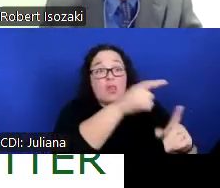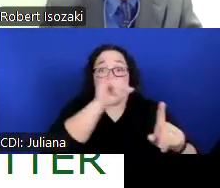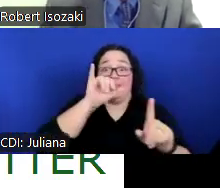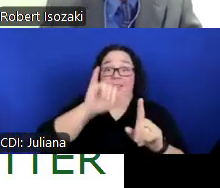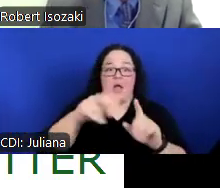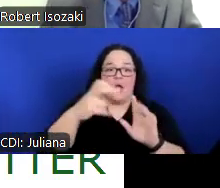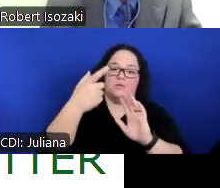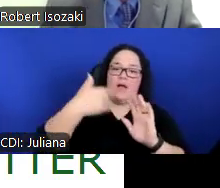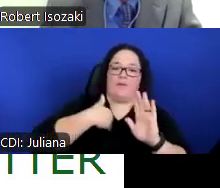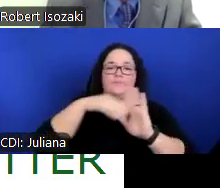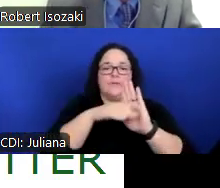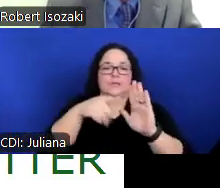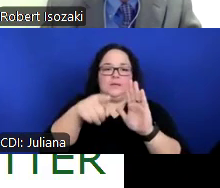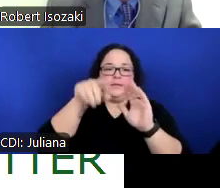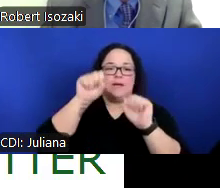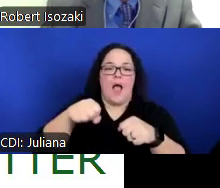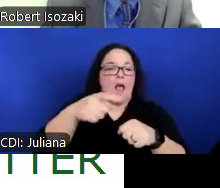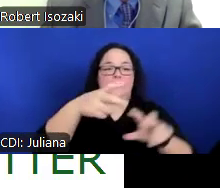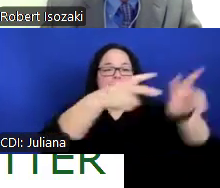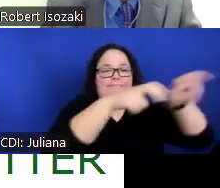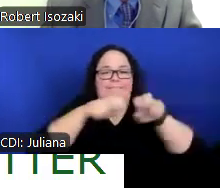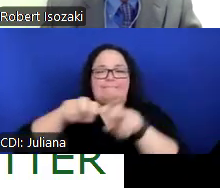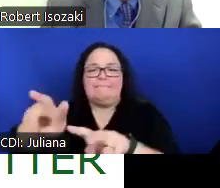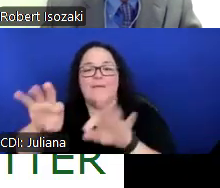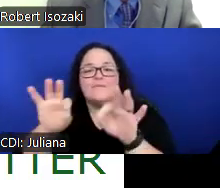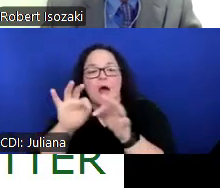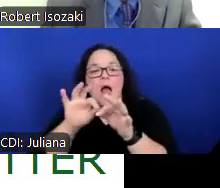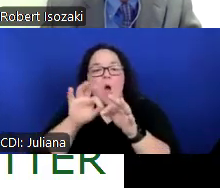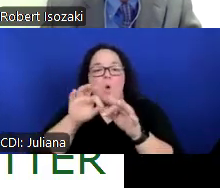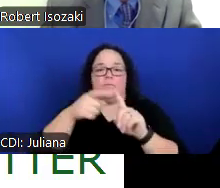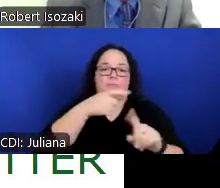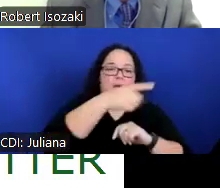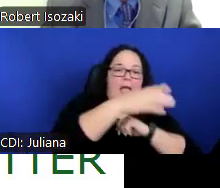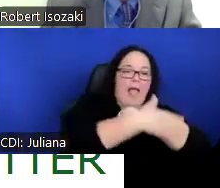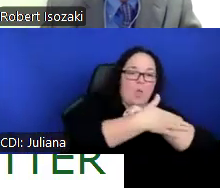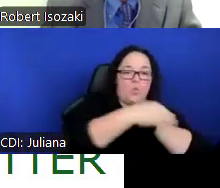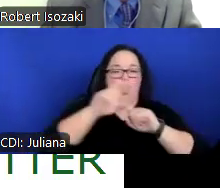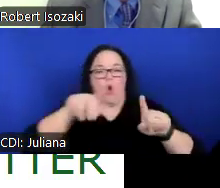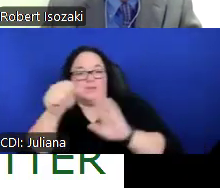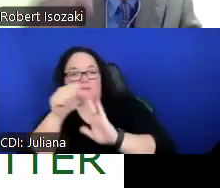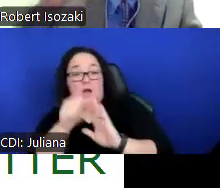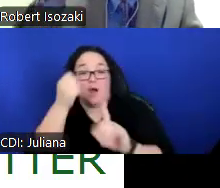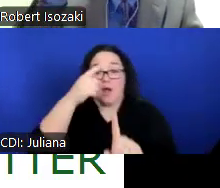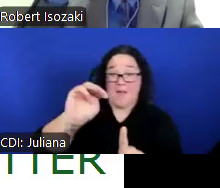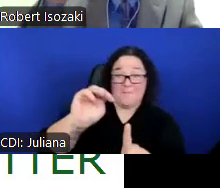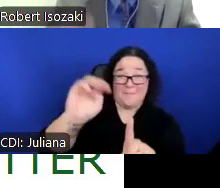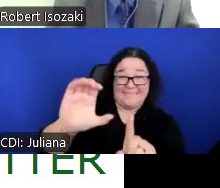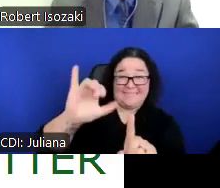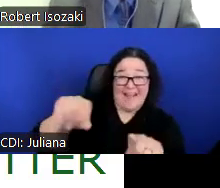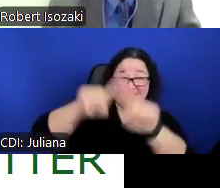misfortune and calamity application will allow them to transfer the original base value as originally was